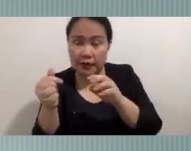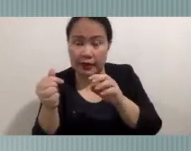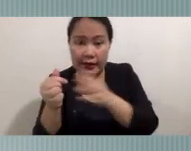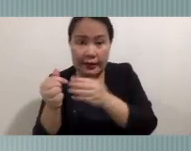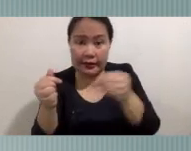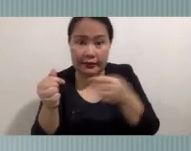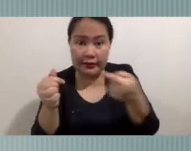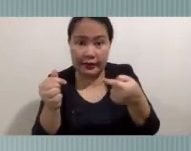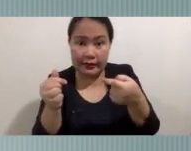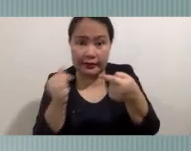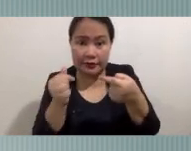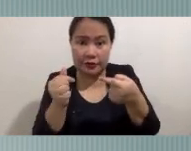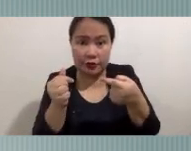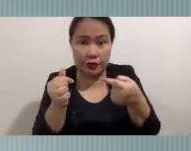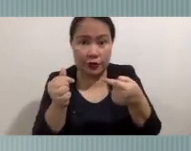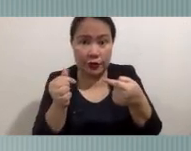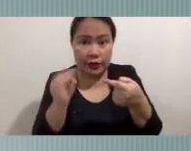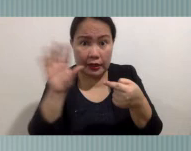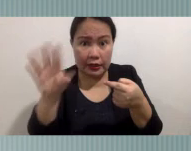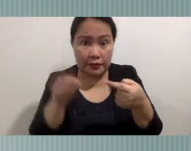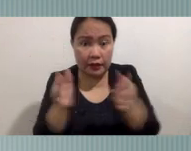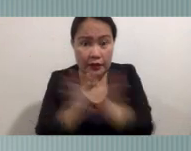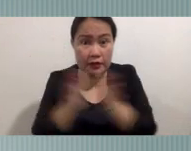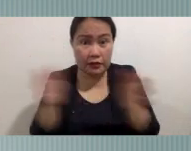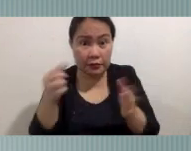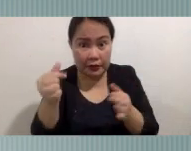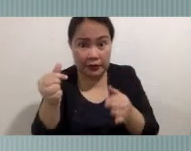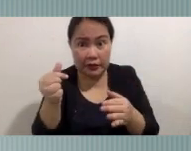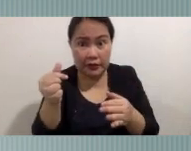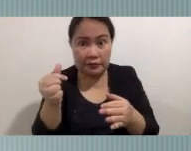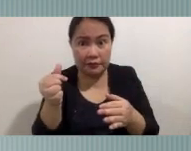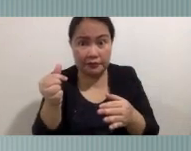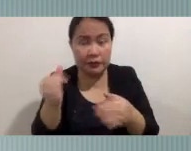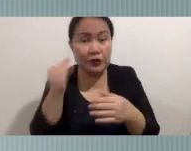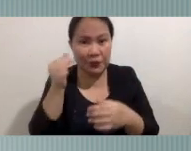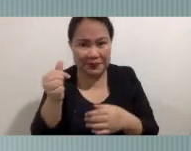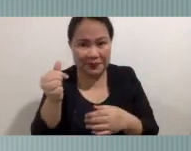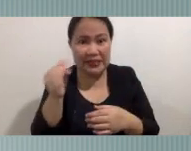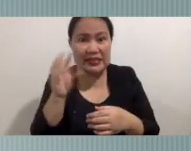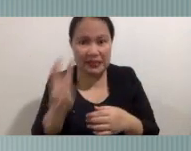negative? Since positive to, yung larger integer mo ay dapat